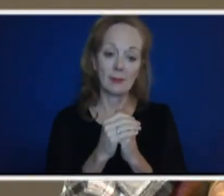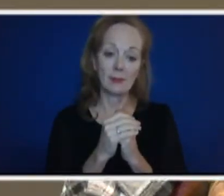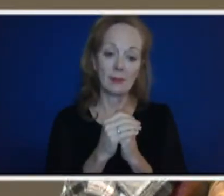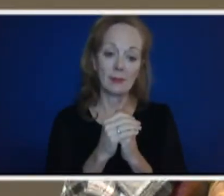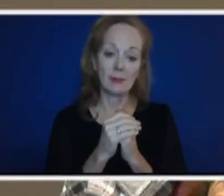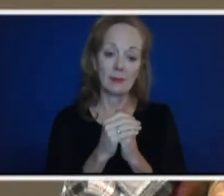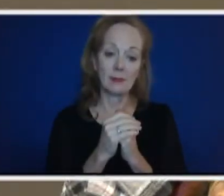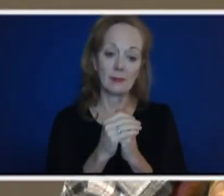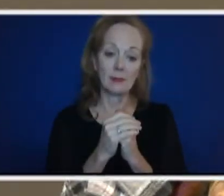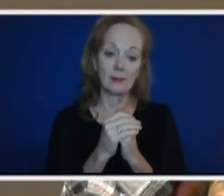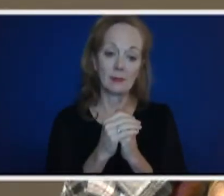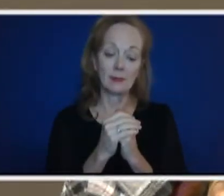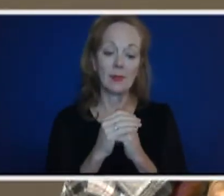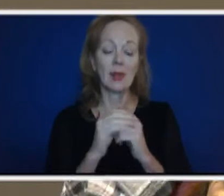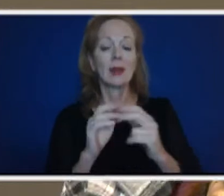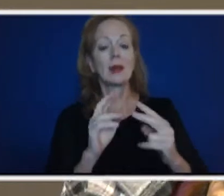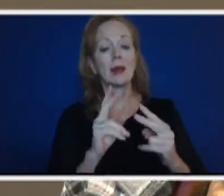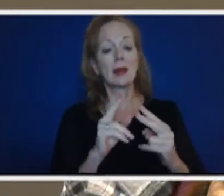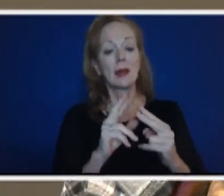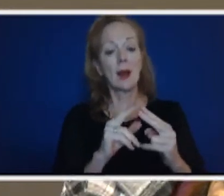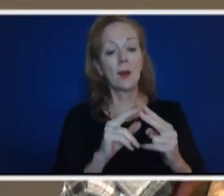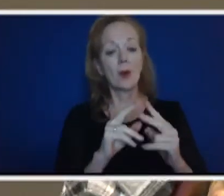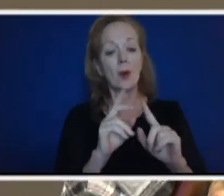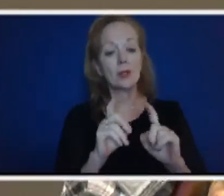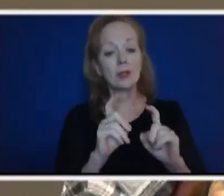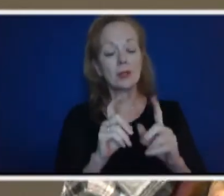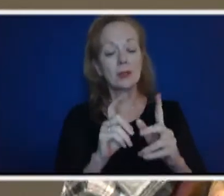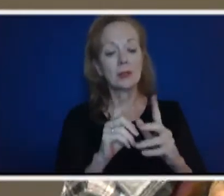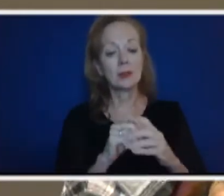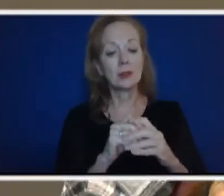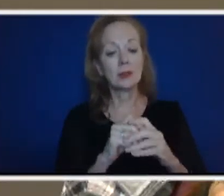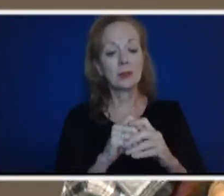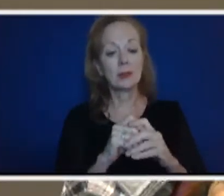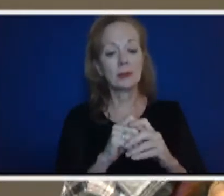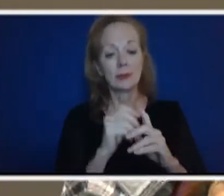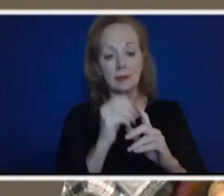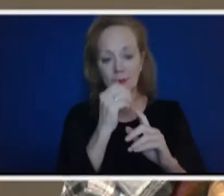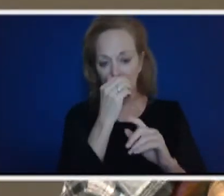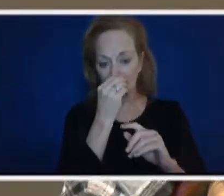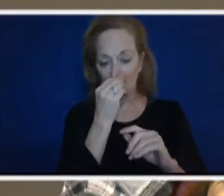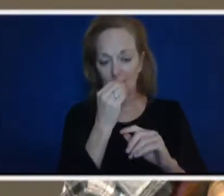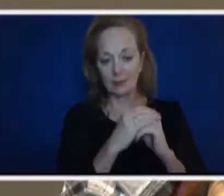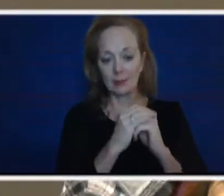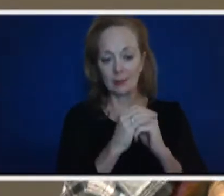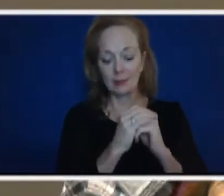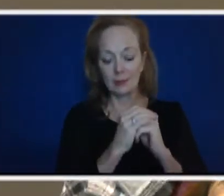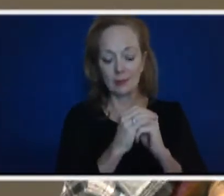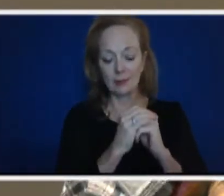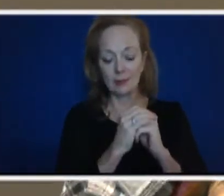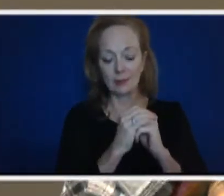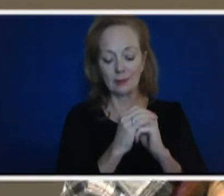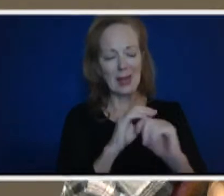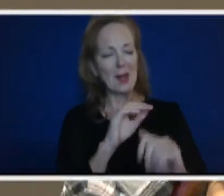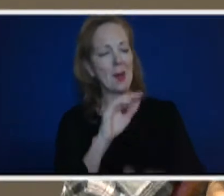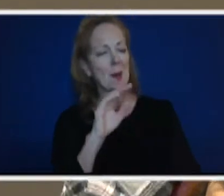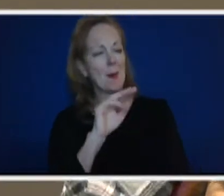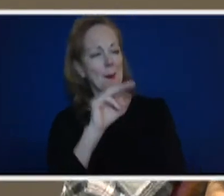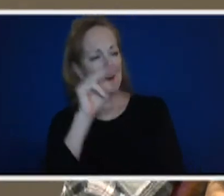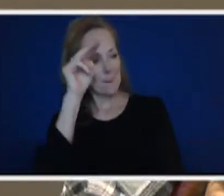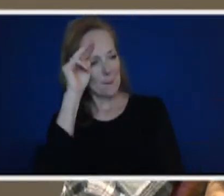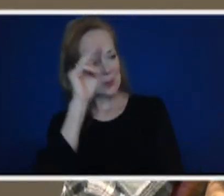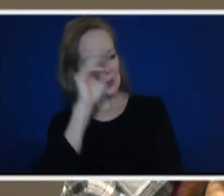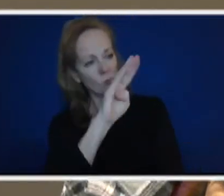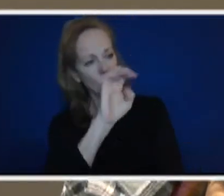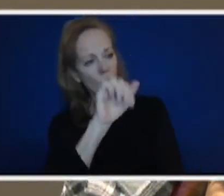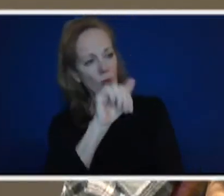A couple of questions that I have for you, Mr. Brown, and you may not have an answer to that today, but I would